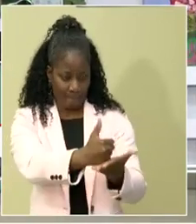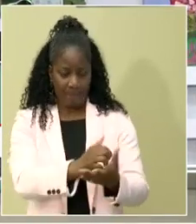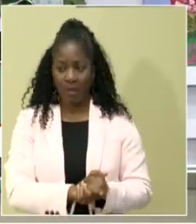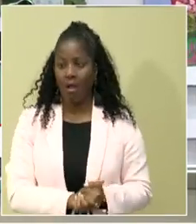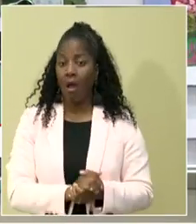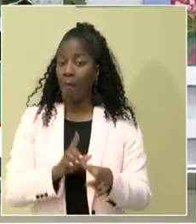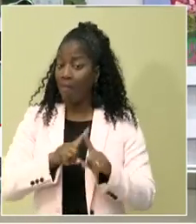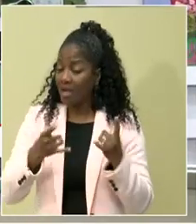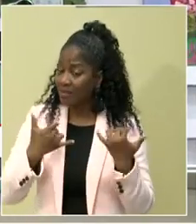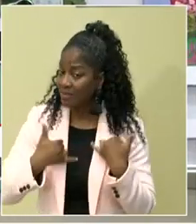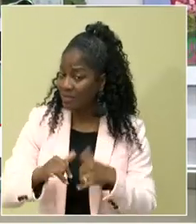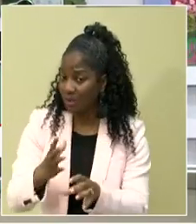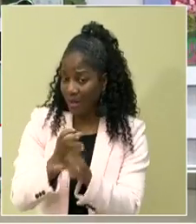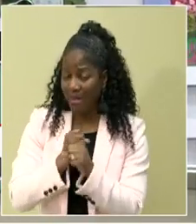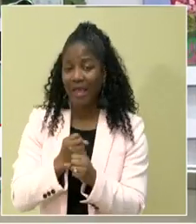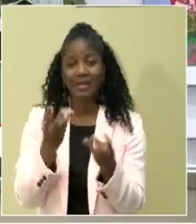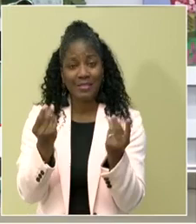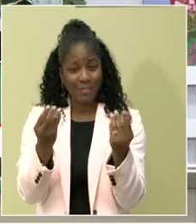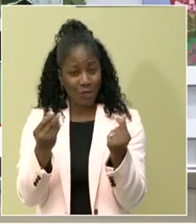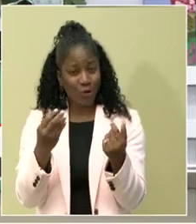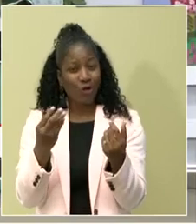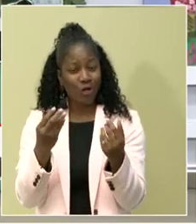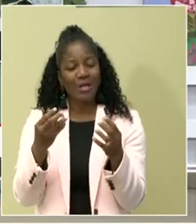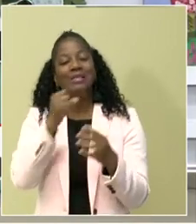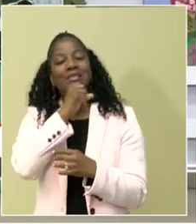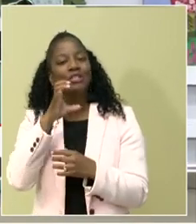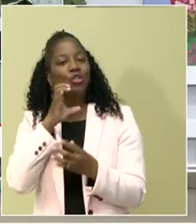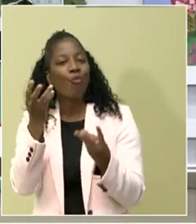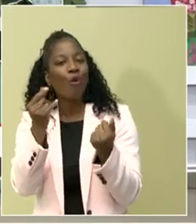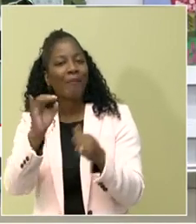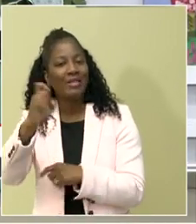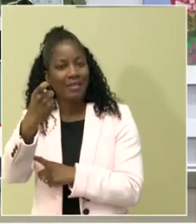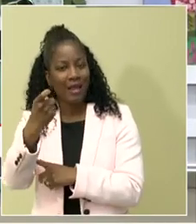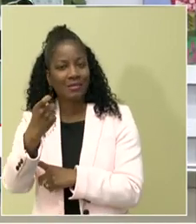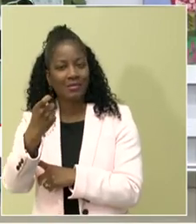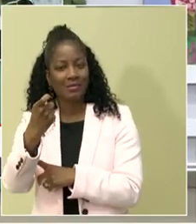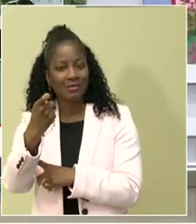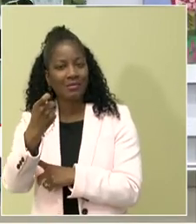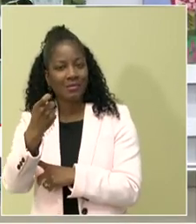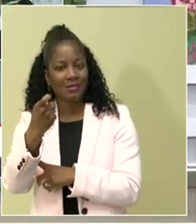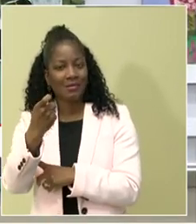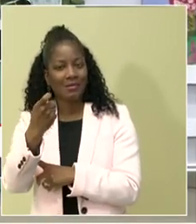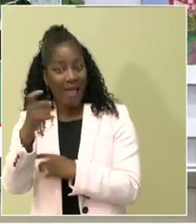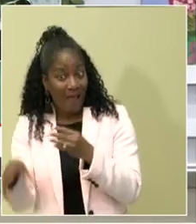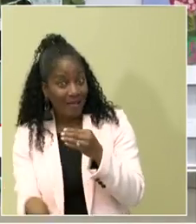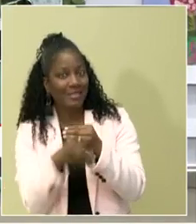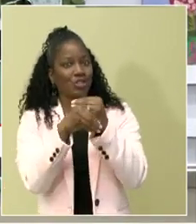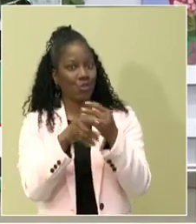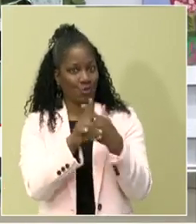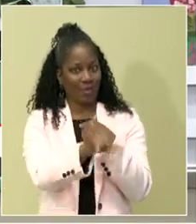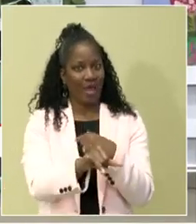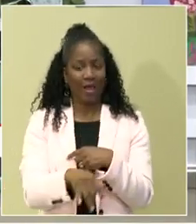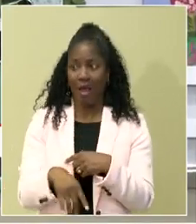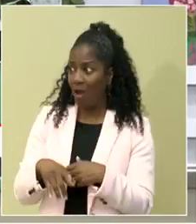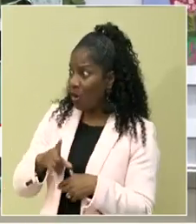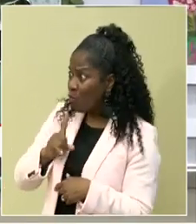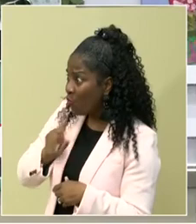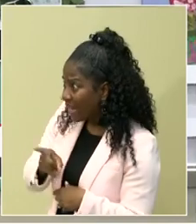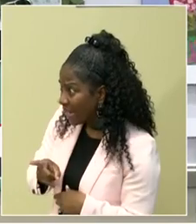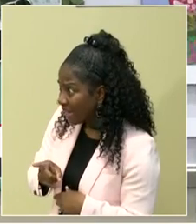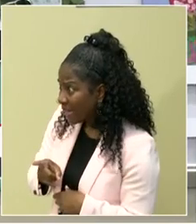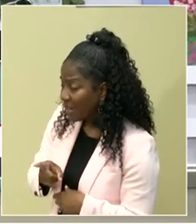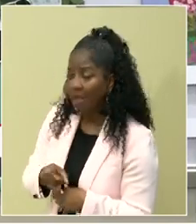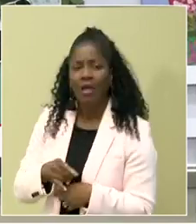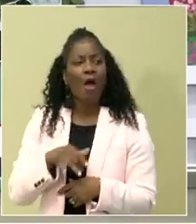but you still get the senior property tax on top of that. Yes, ma'am. Ms. Singleton, can you please get